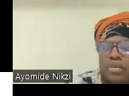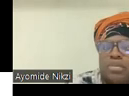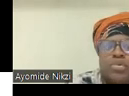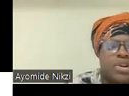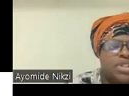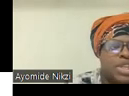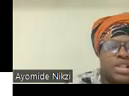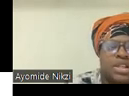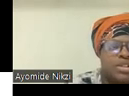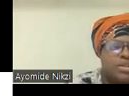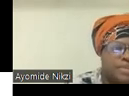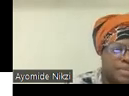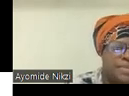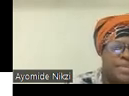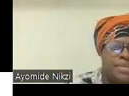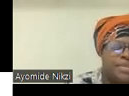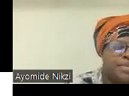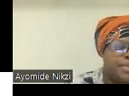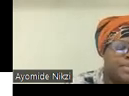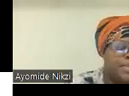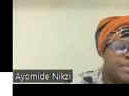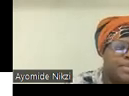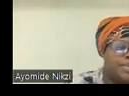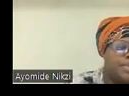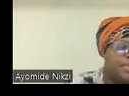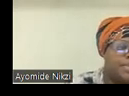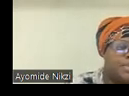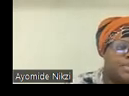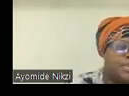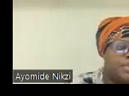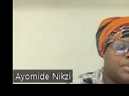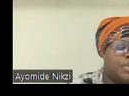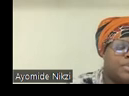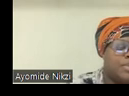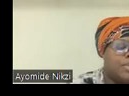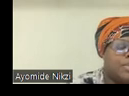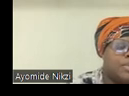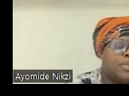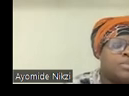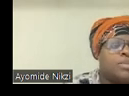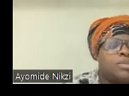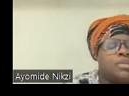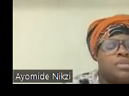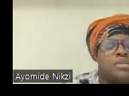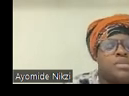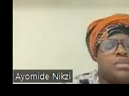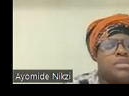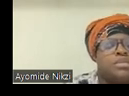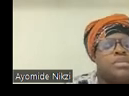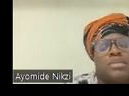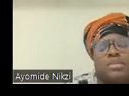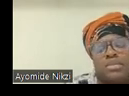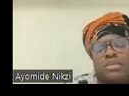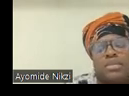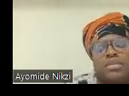Okay, we're moving on to the next section. Next section, complaints of alleged officer misconduct. Complaints by